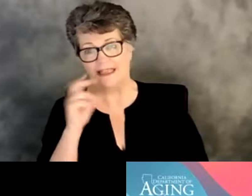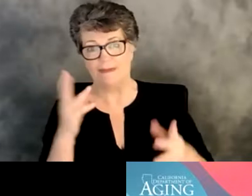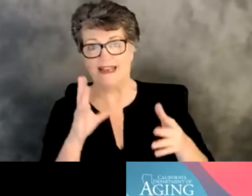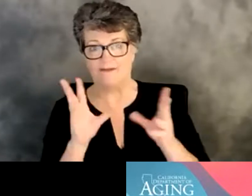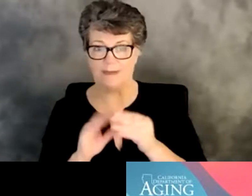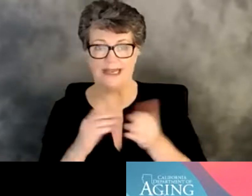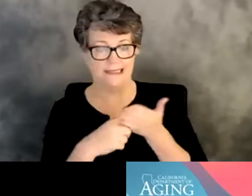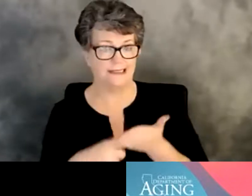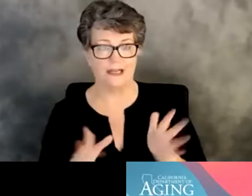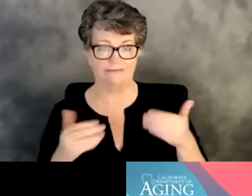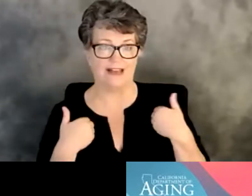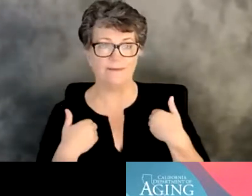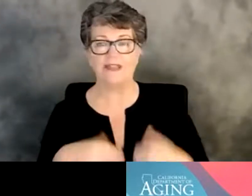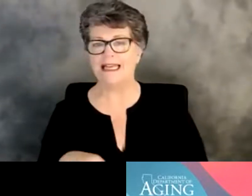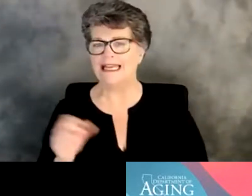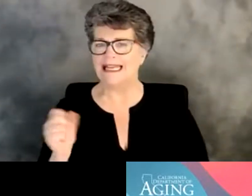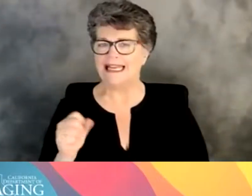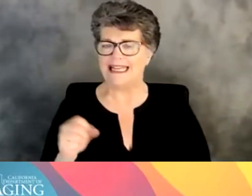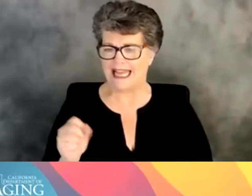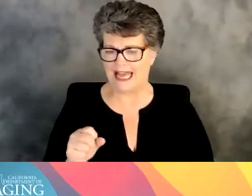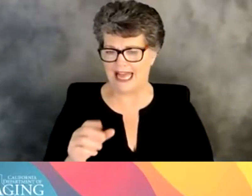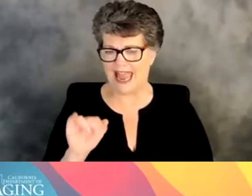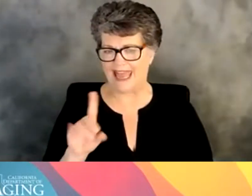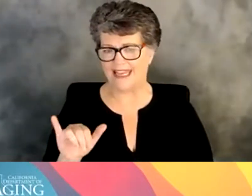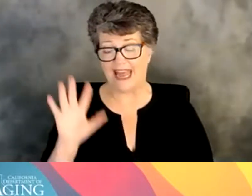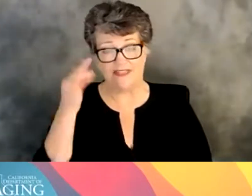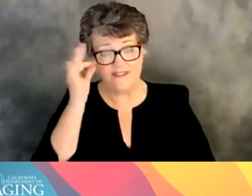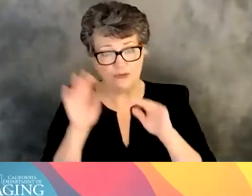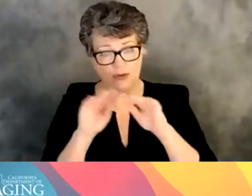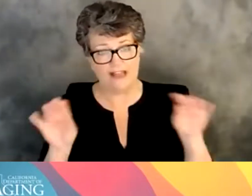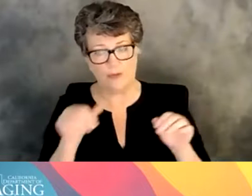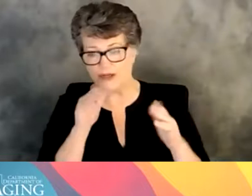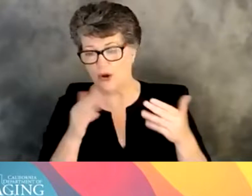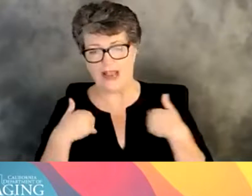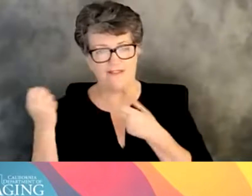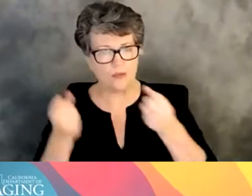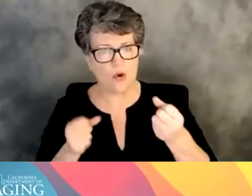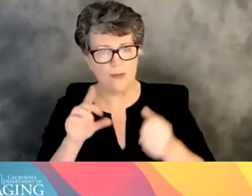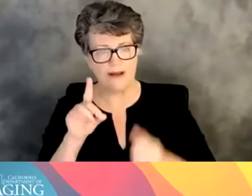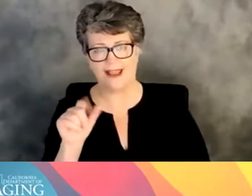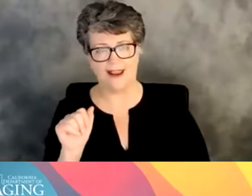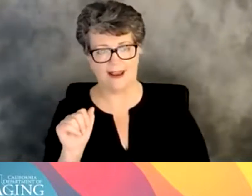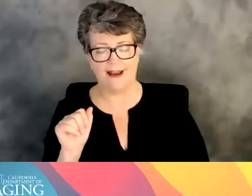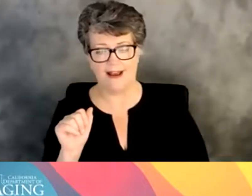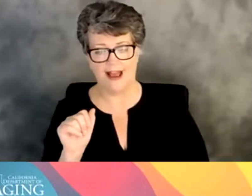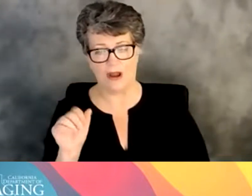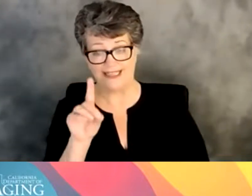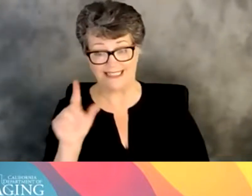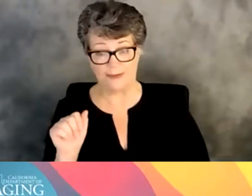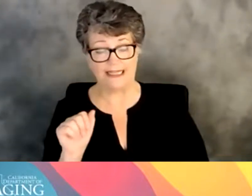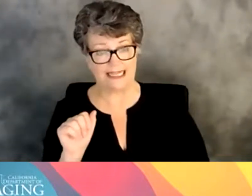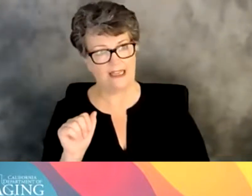discussions. Yeah, I mean, we don't, at the federal level, we don't have the robust data around disability that helps